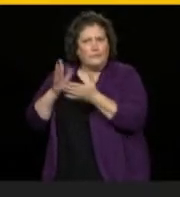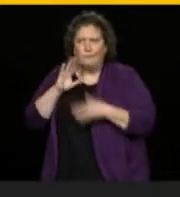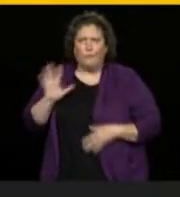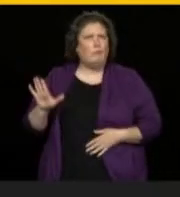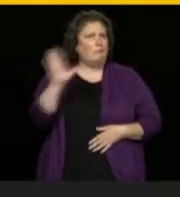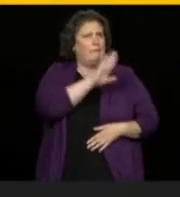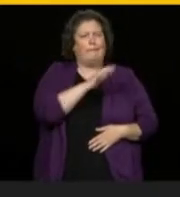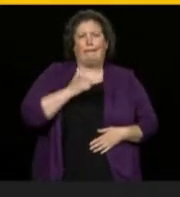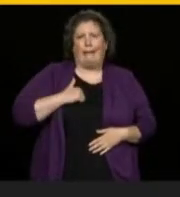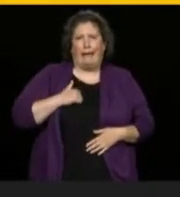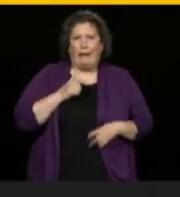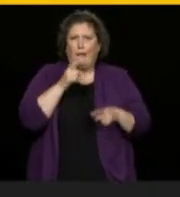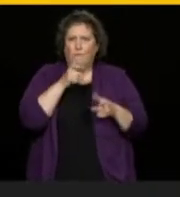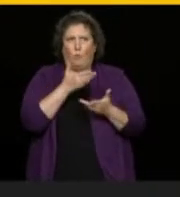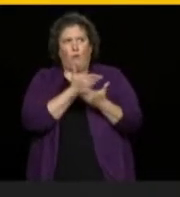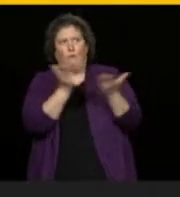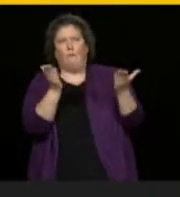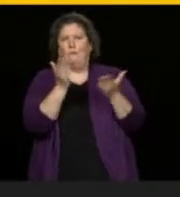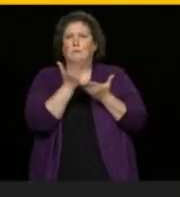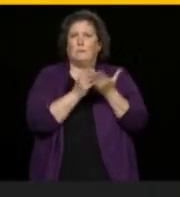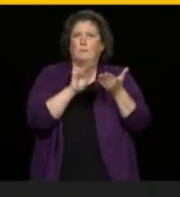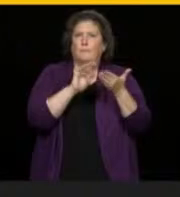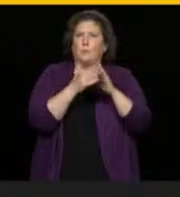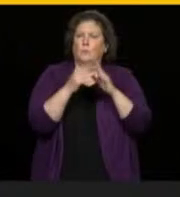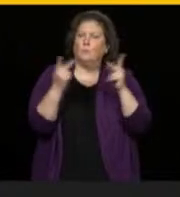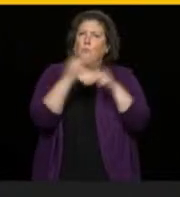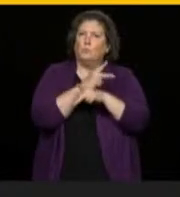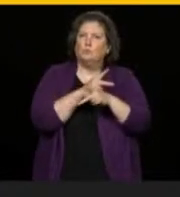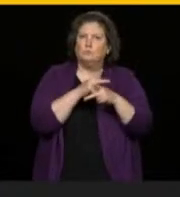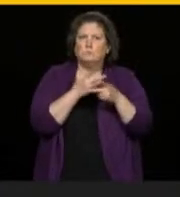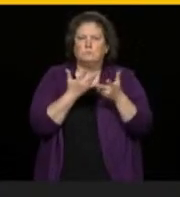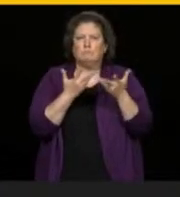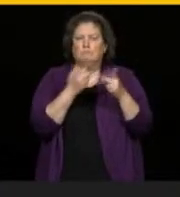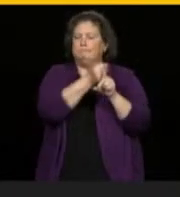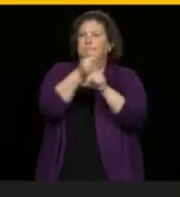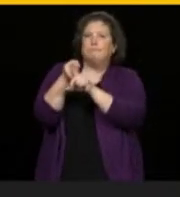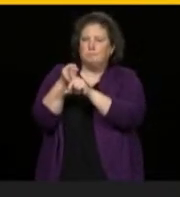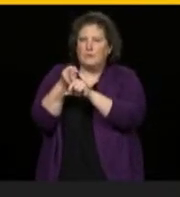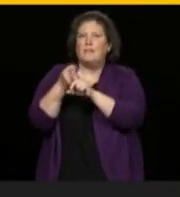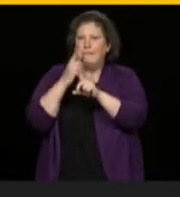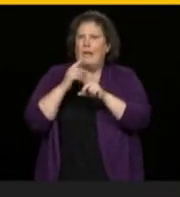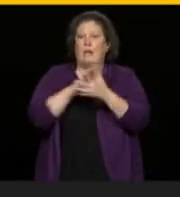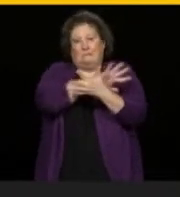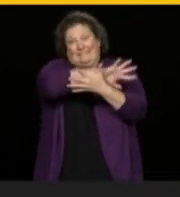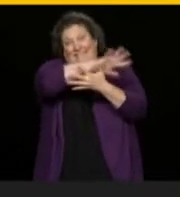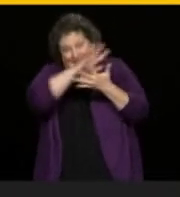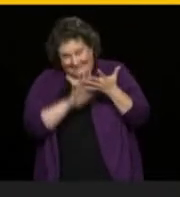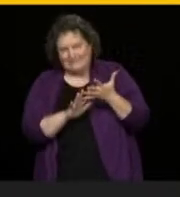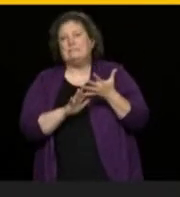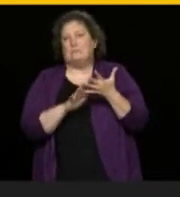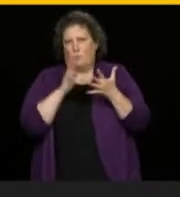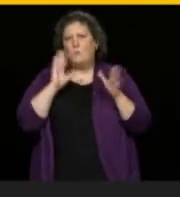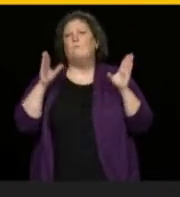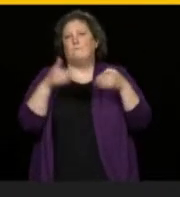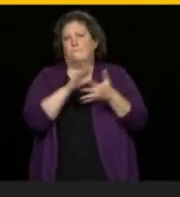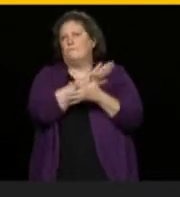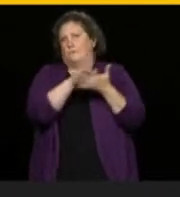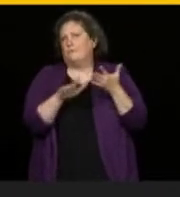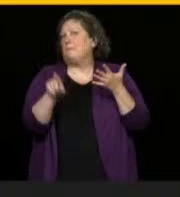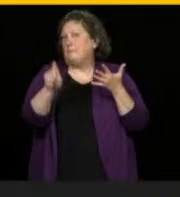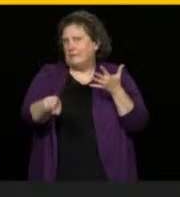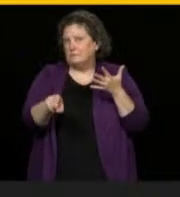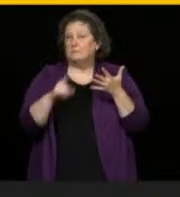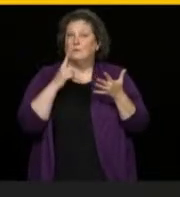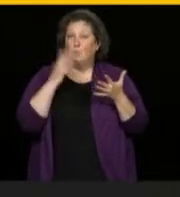communities. These are things that we as an entire government are going to be working on, because we need to take the right action in concert